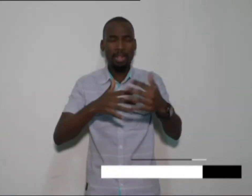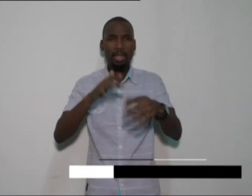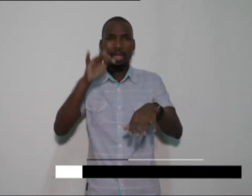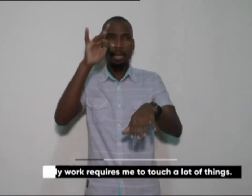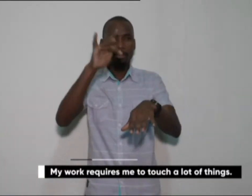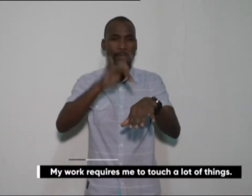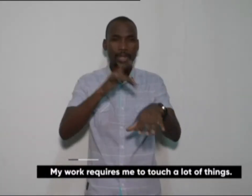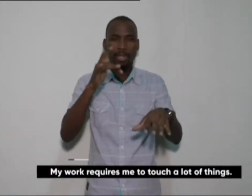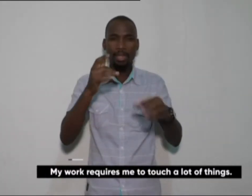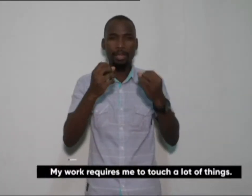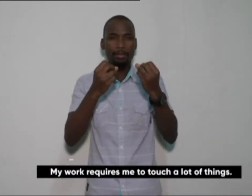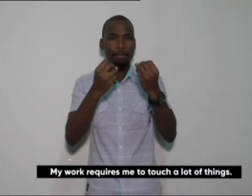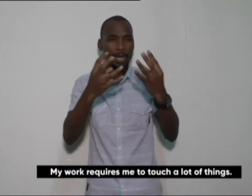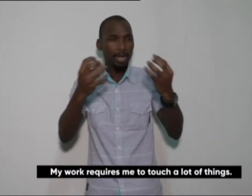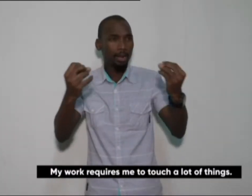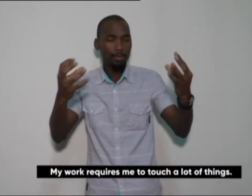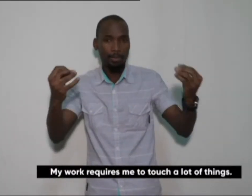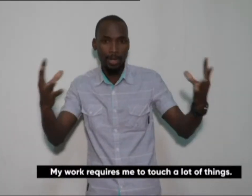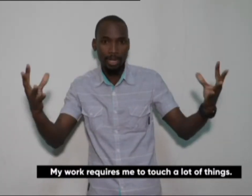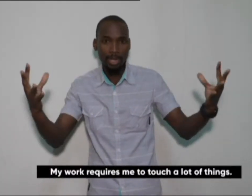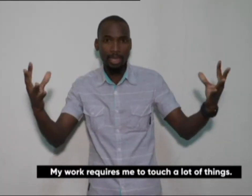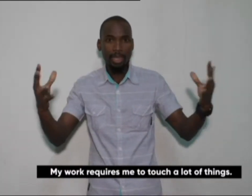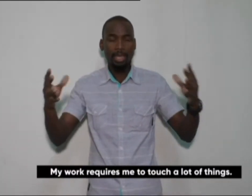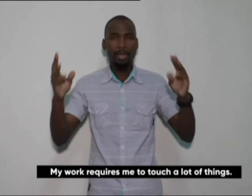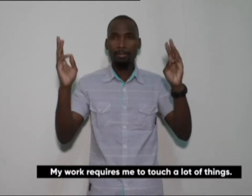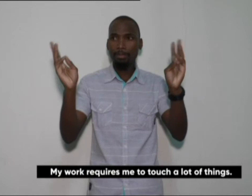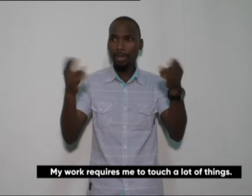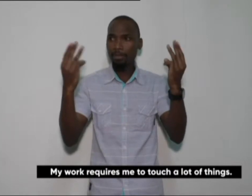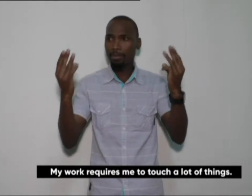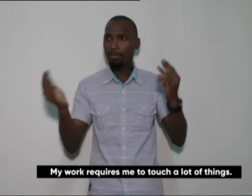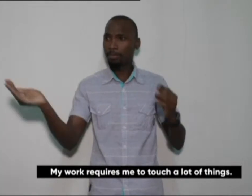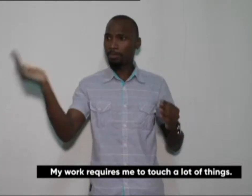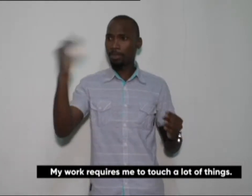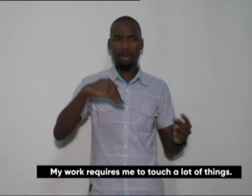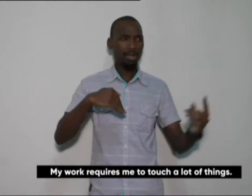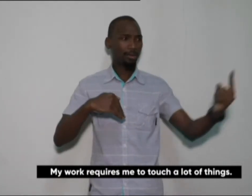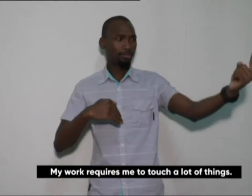Lapho ngisebenza khona, ngithintsana netintfo letinyenti.